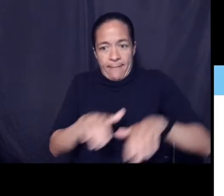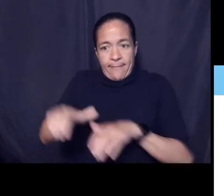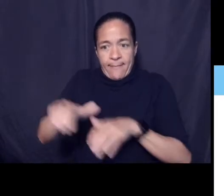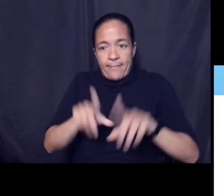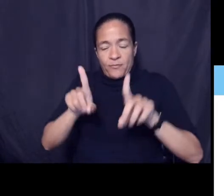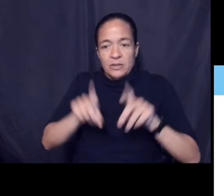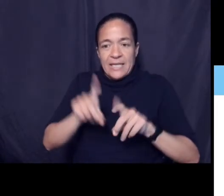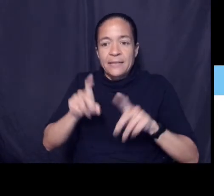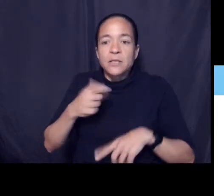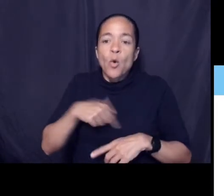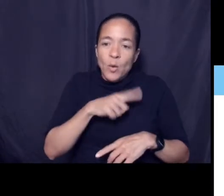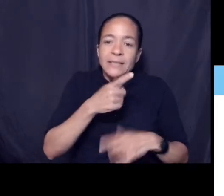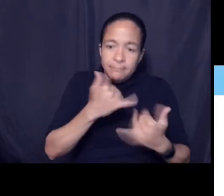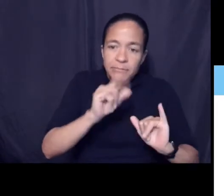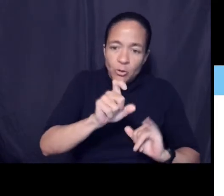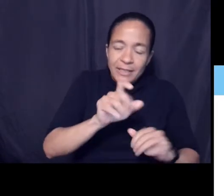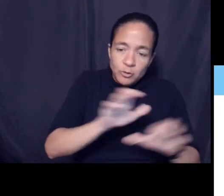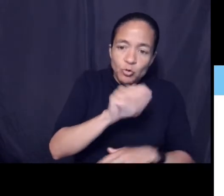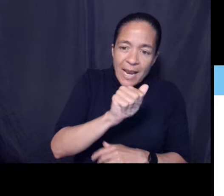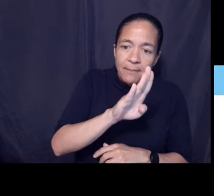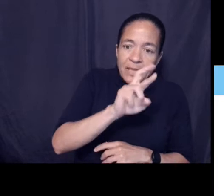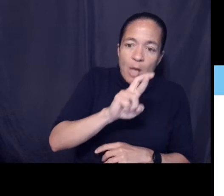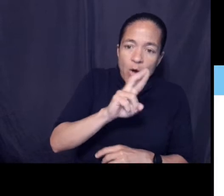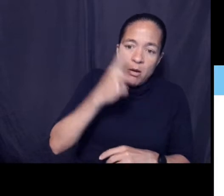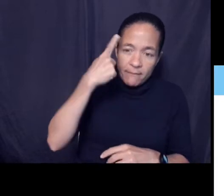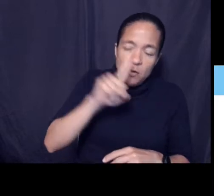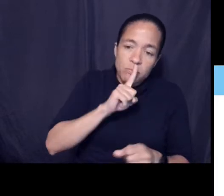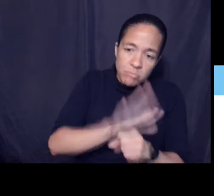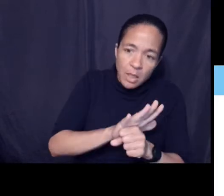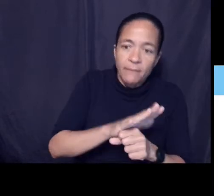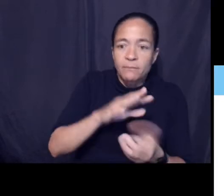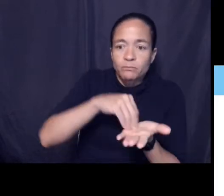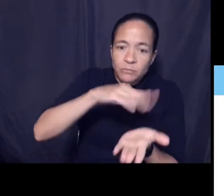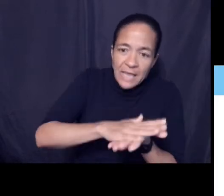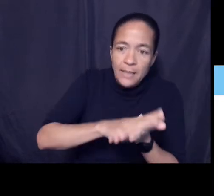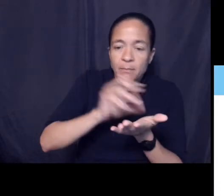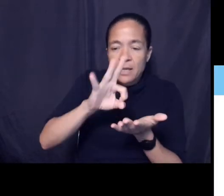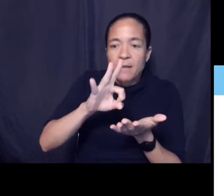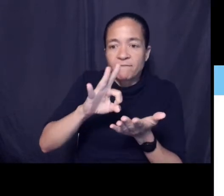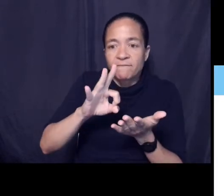that confirmatory ABR testing is needed to document any decrease.